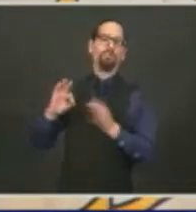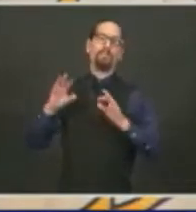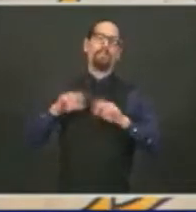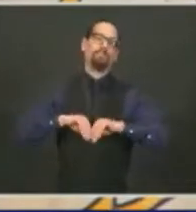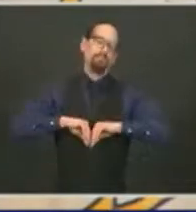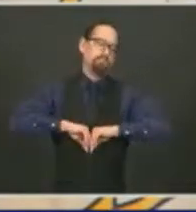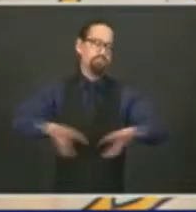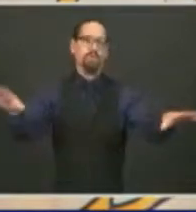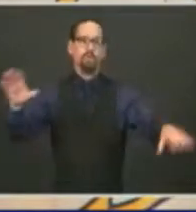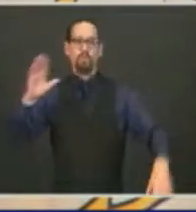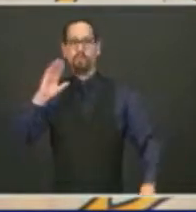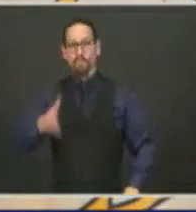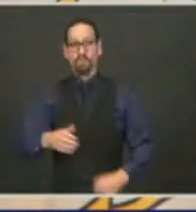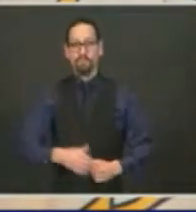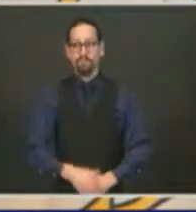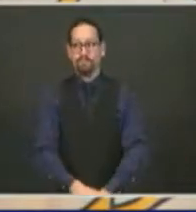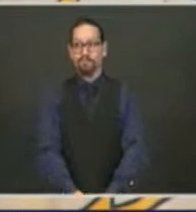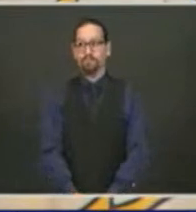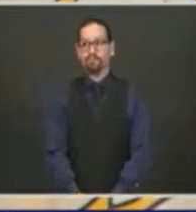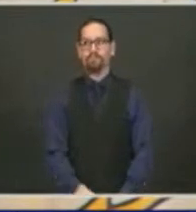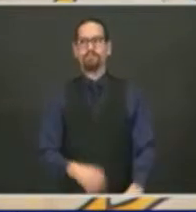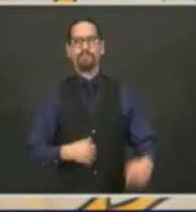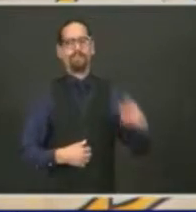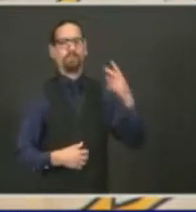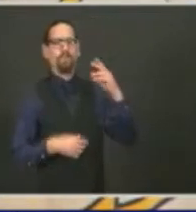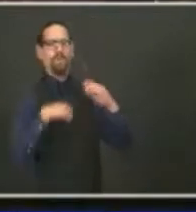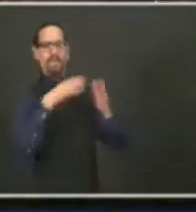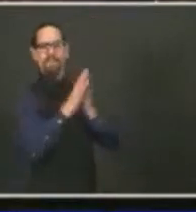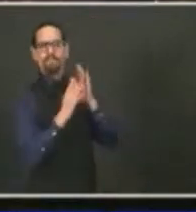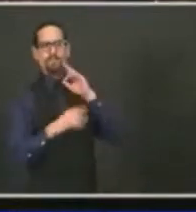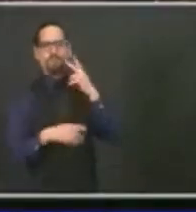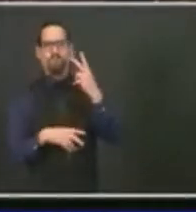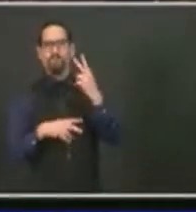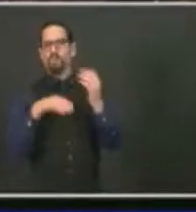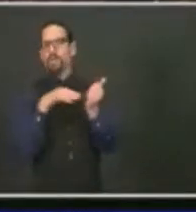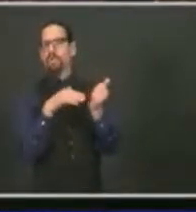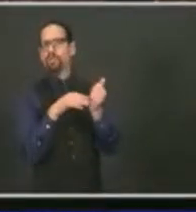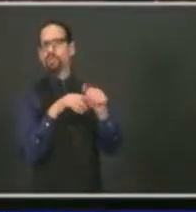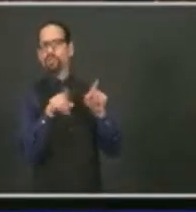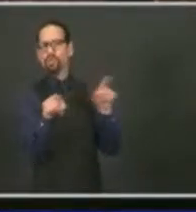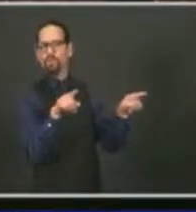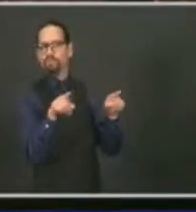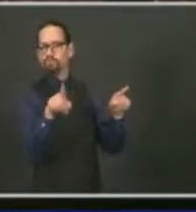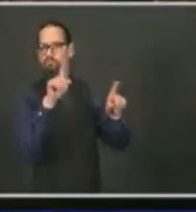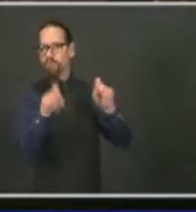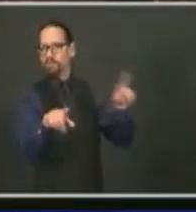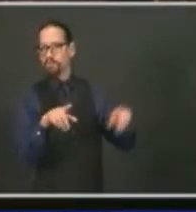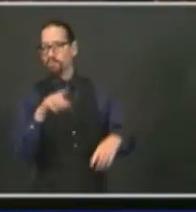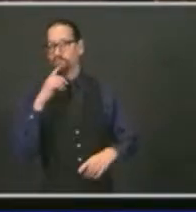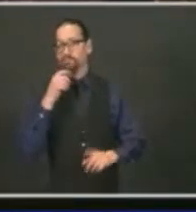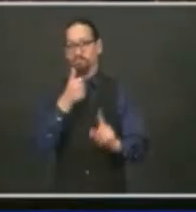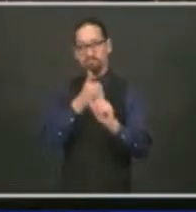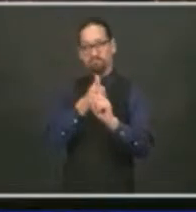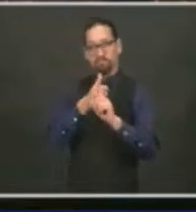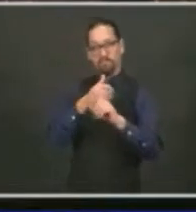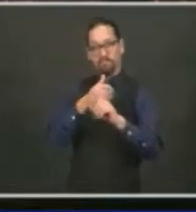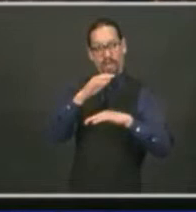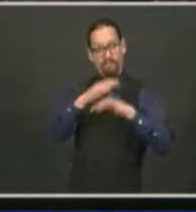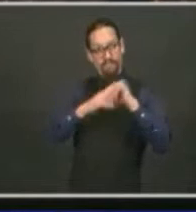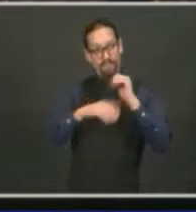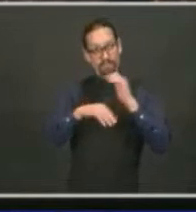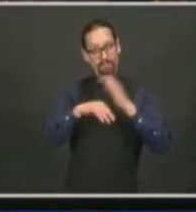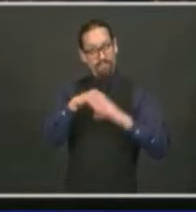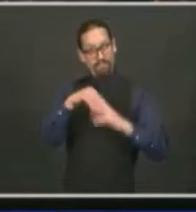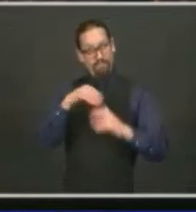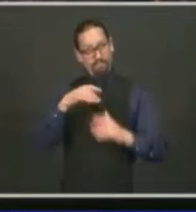Dr. McDonald, Dr. Chin, would you feel comfortable eating inside a restaurant? Would you take your family to eat